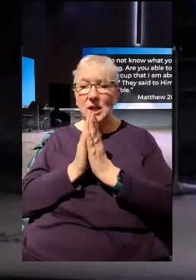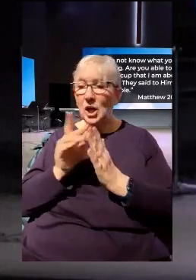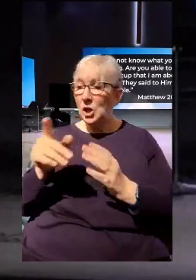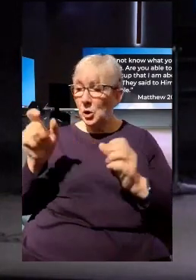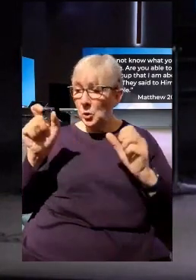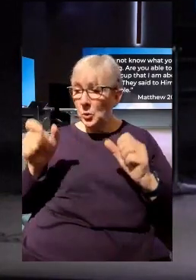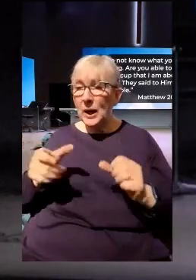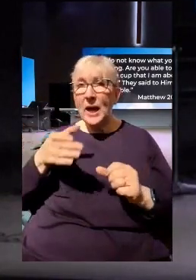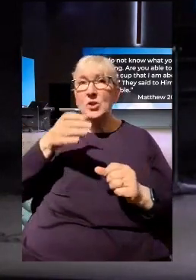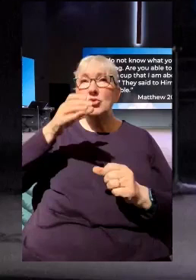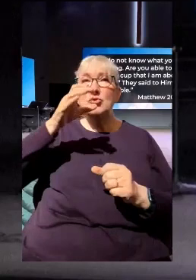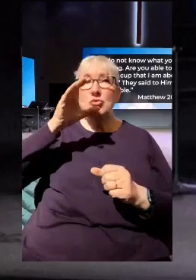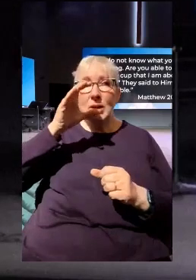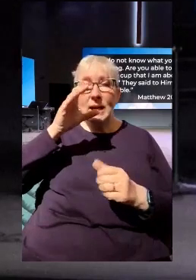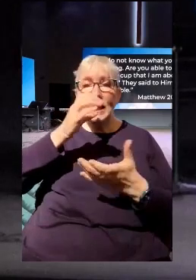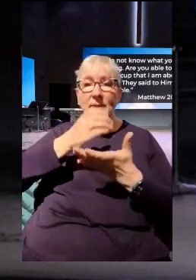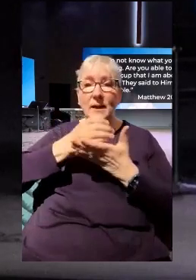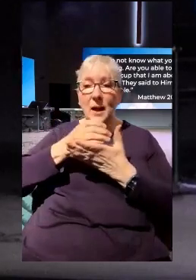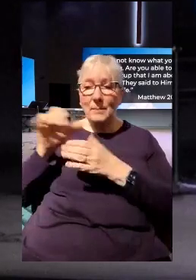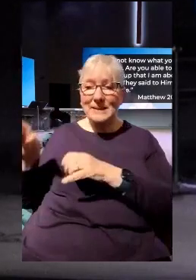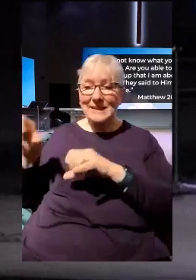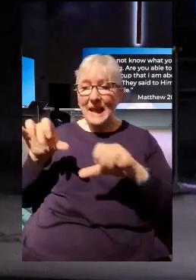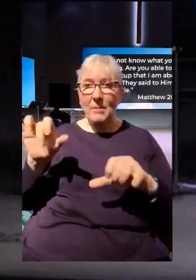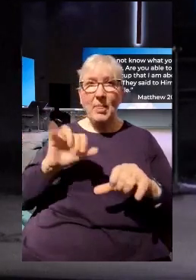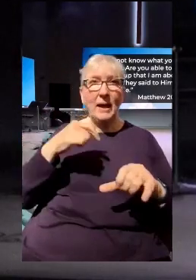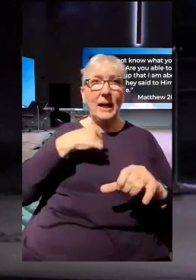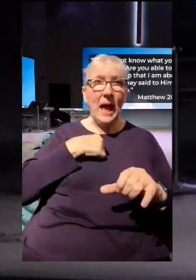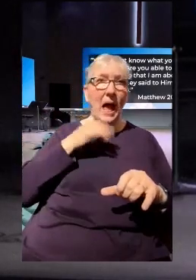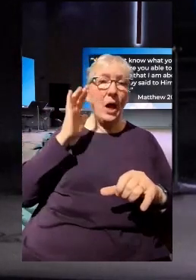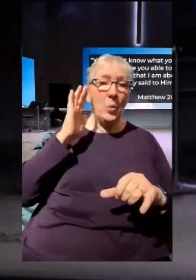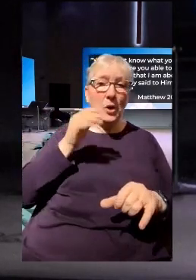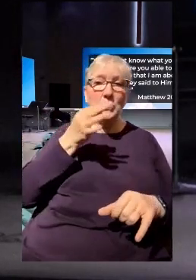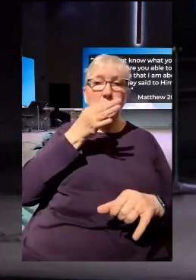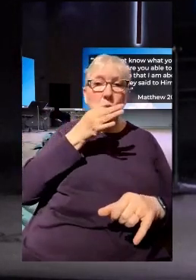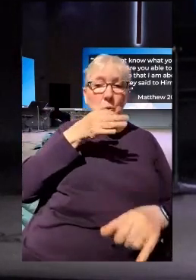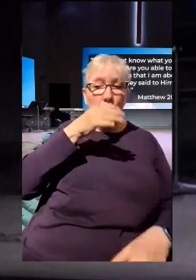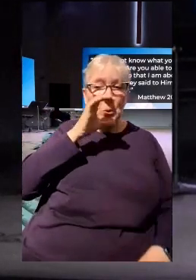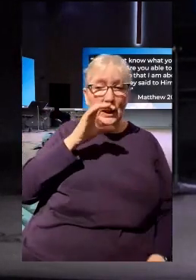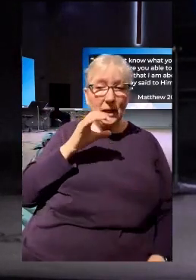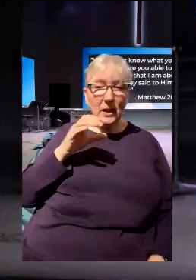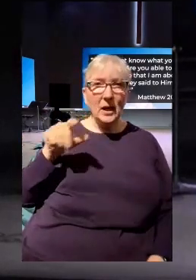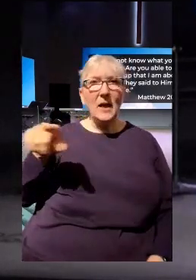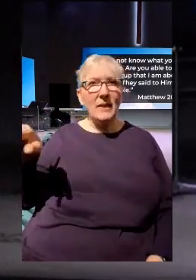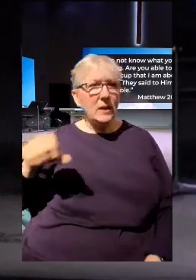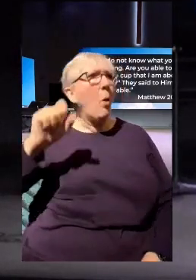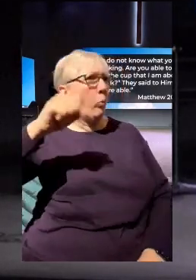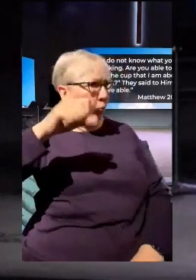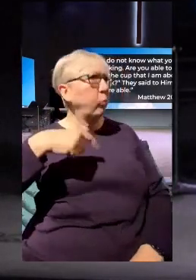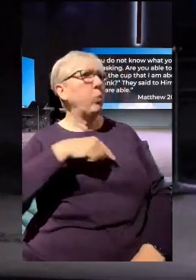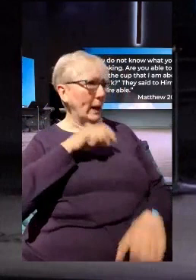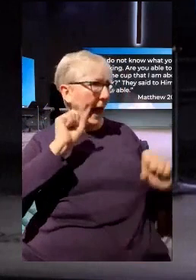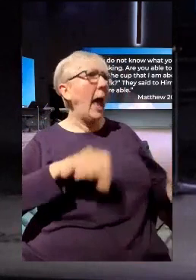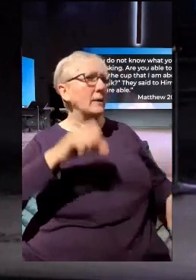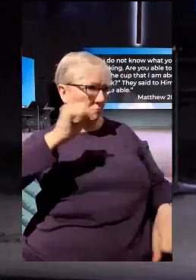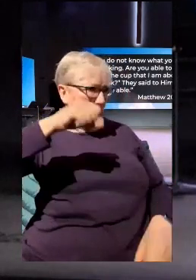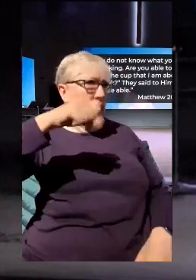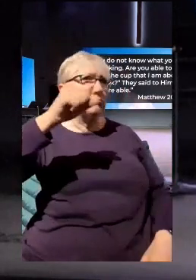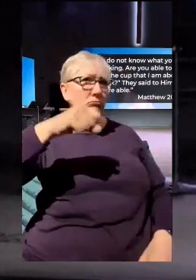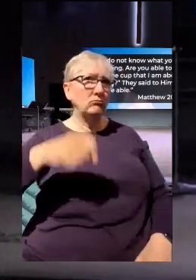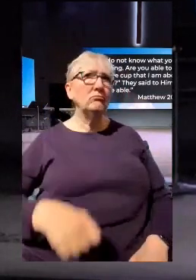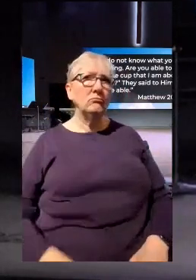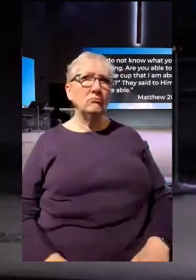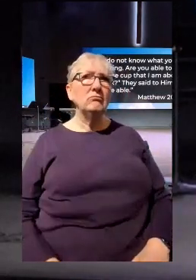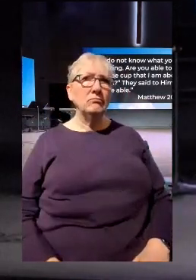that I am about to drink? And they said to him, we are able. Now, when Jesus